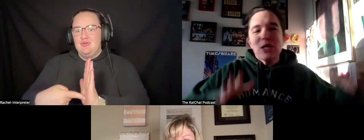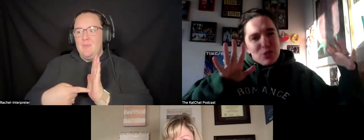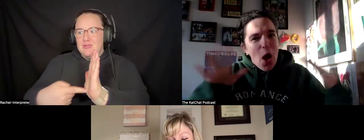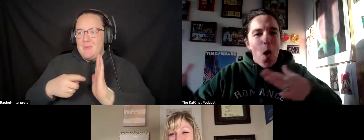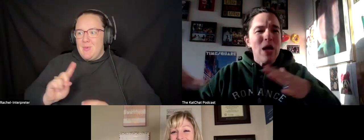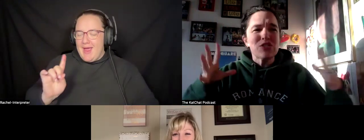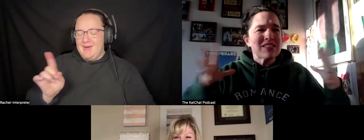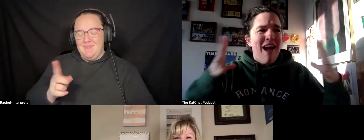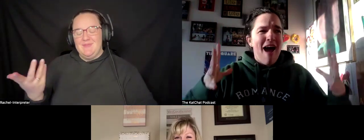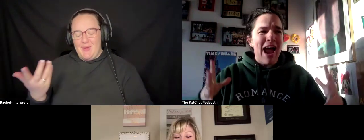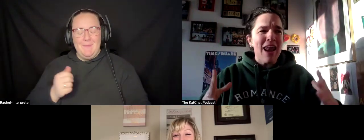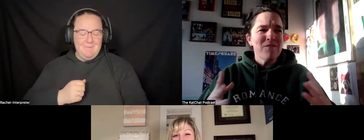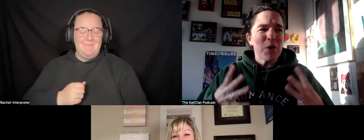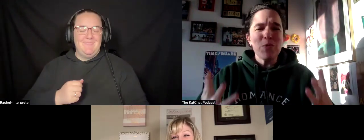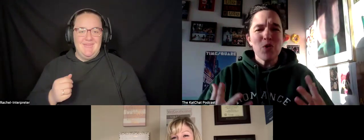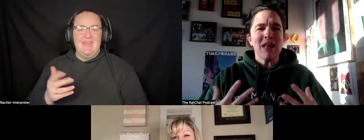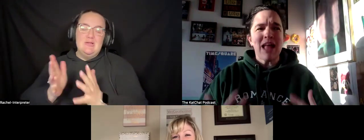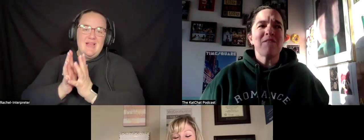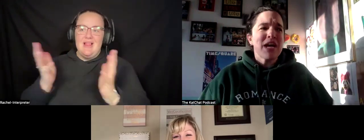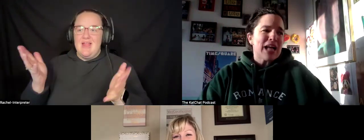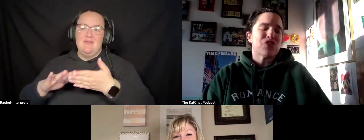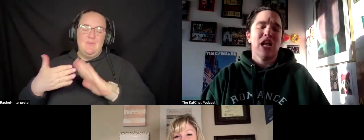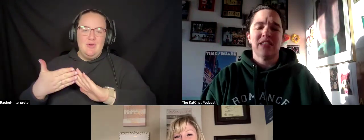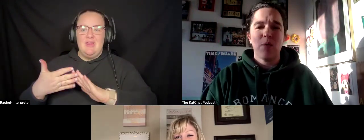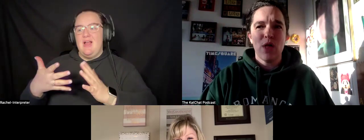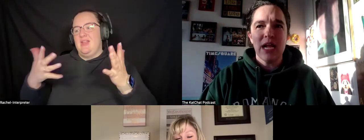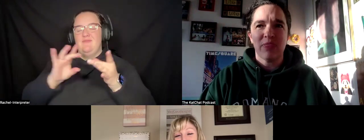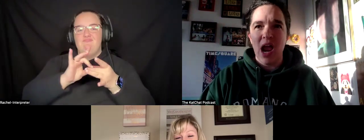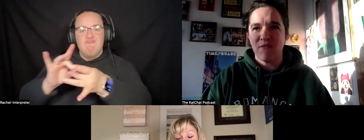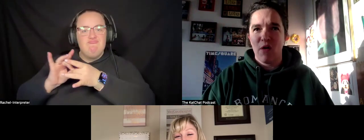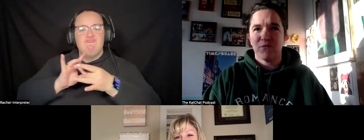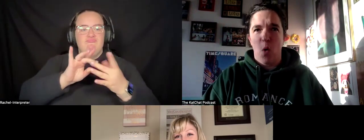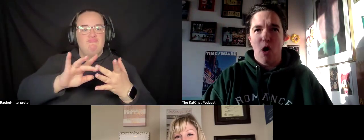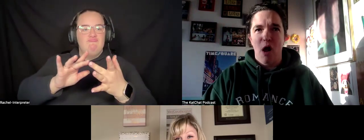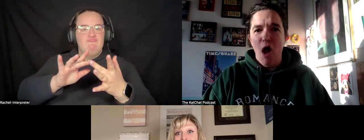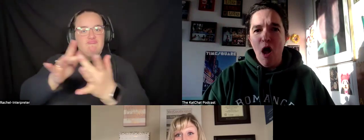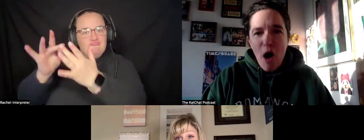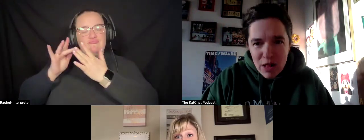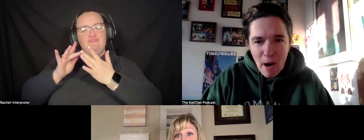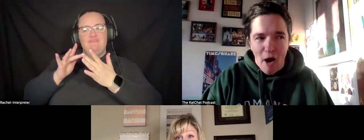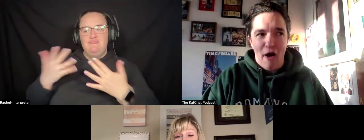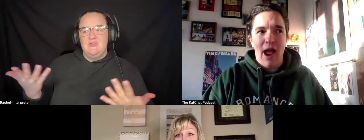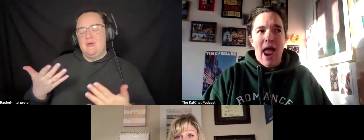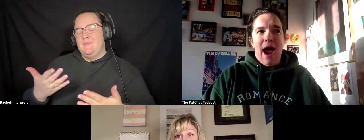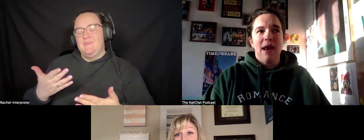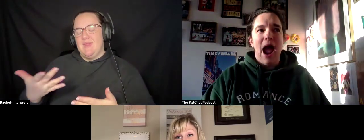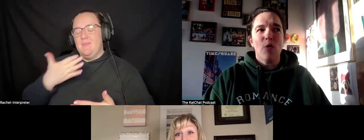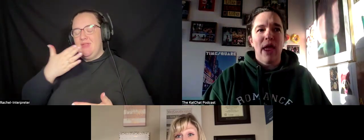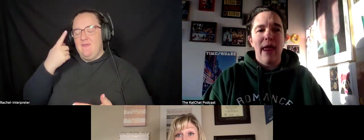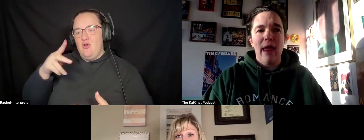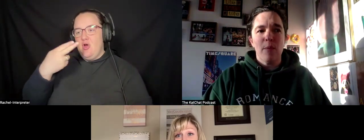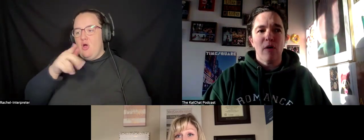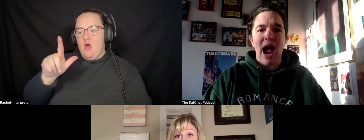now. So it's just a lot of community, a lot of connections. I'm really thankful for Hallmark and